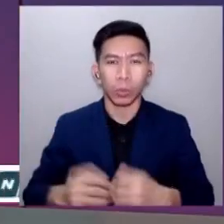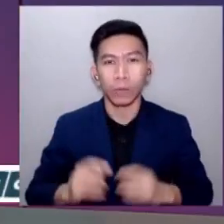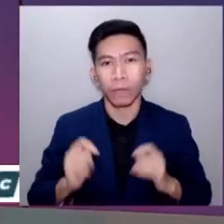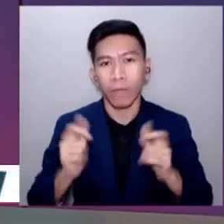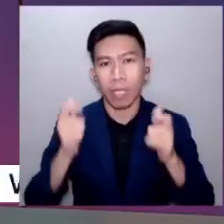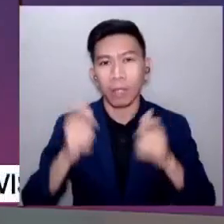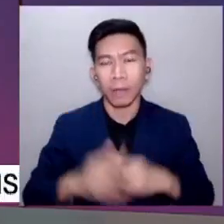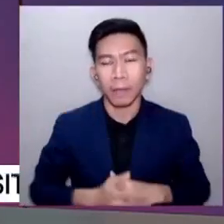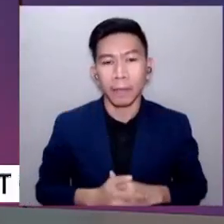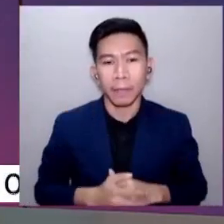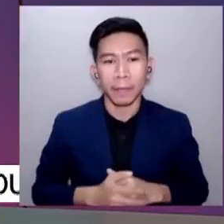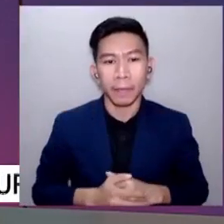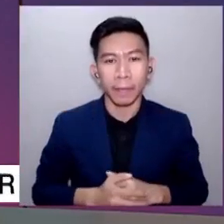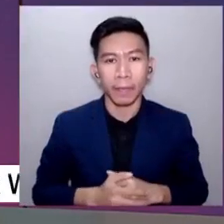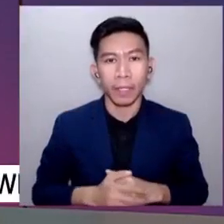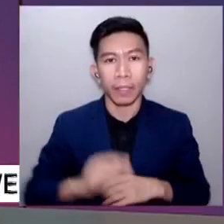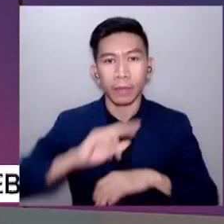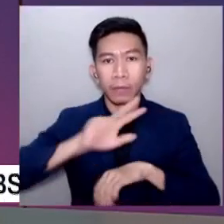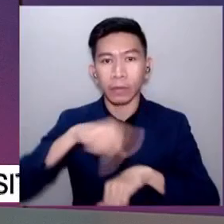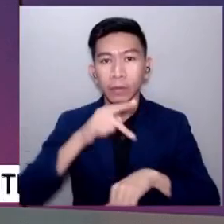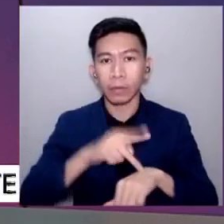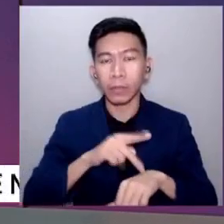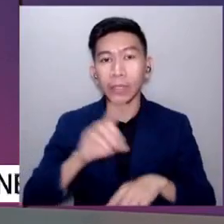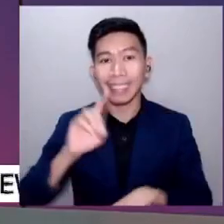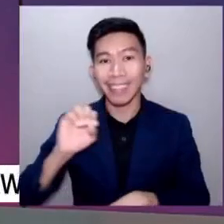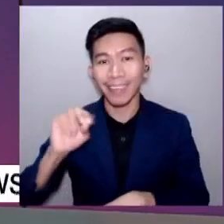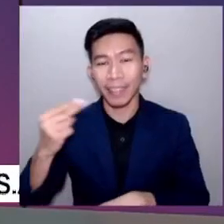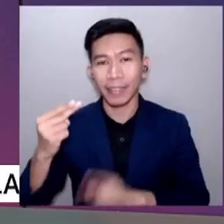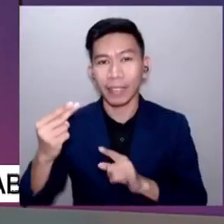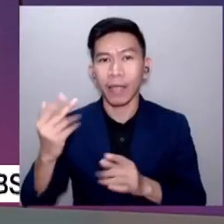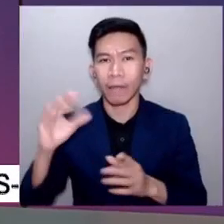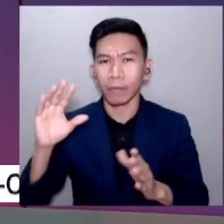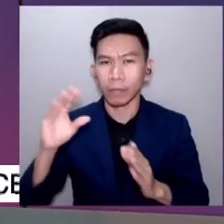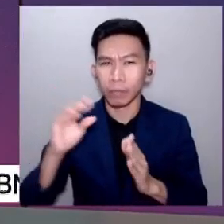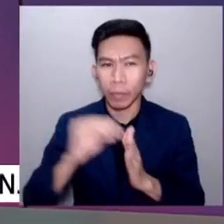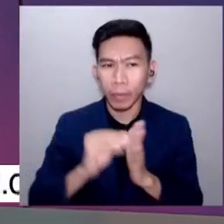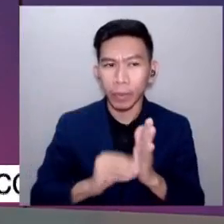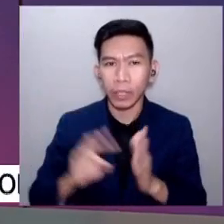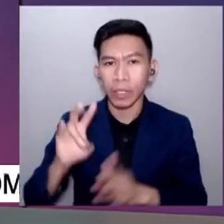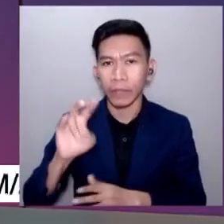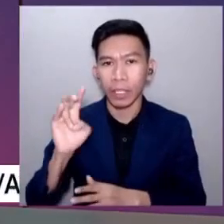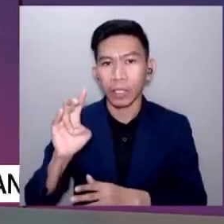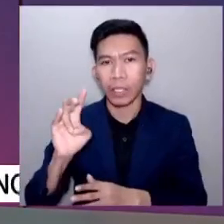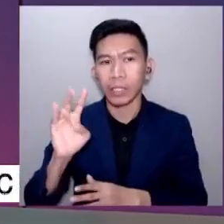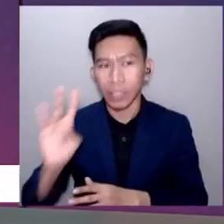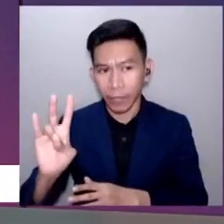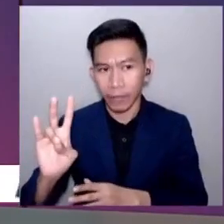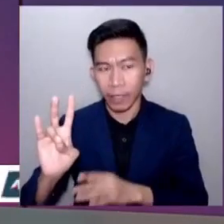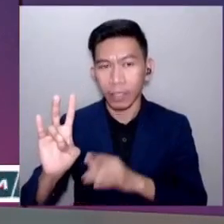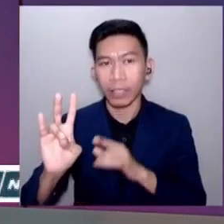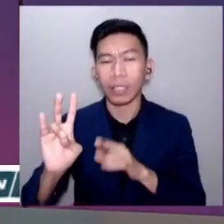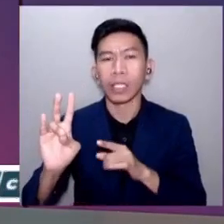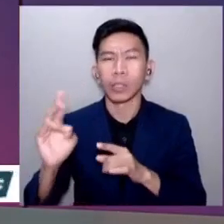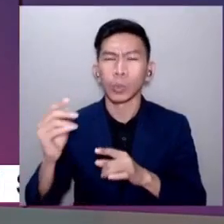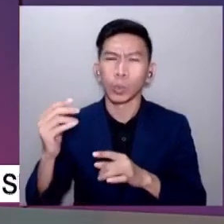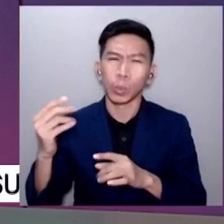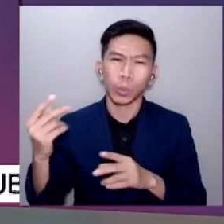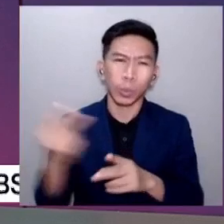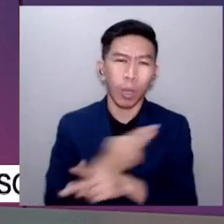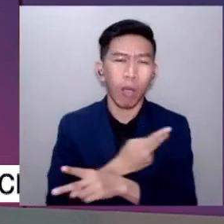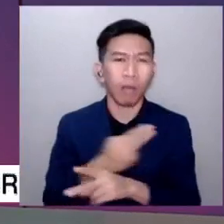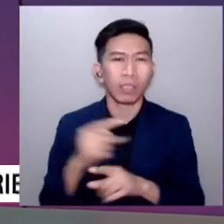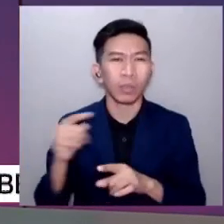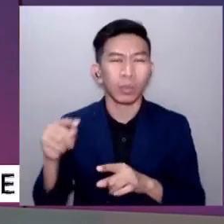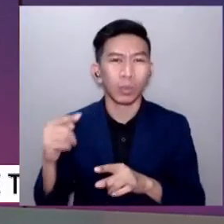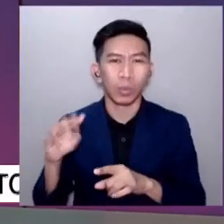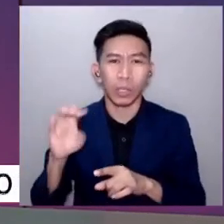The Philippine Health Department reported 707 severe and critical COVID-19 patients in hospitals. That figure is higher